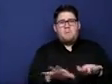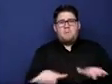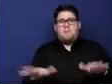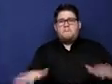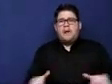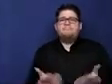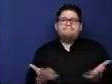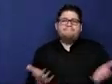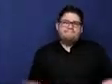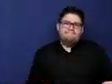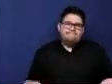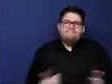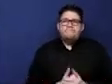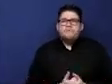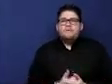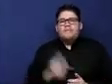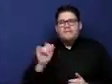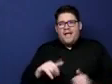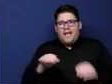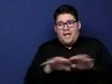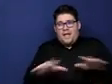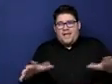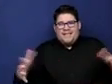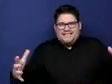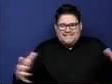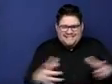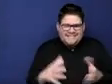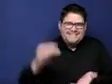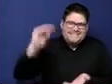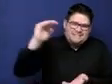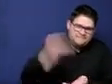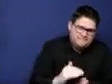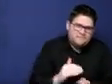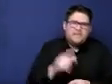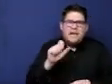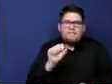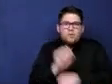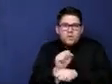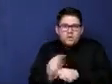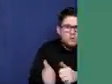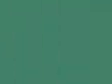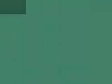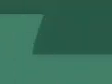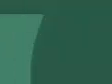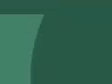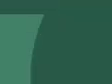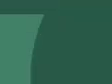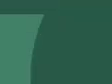expanding in the last little while. So we need to work together on this and to pull it back down.